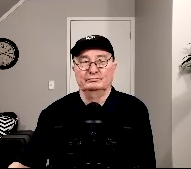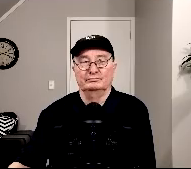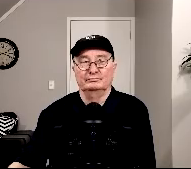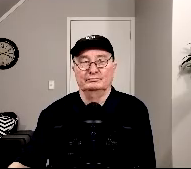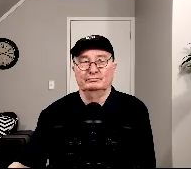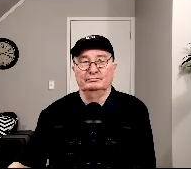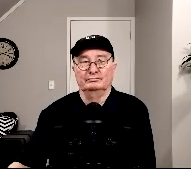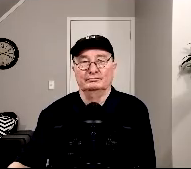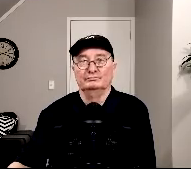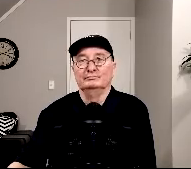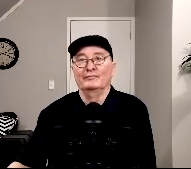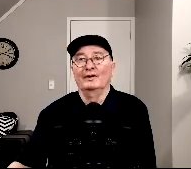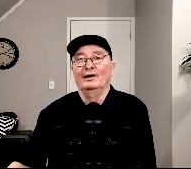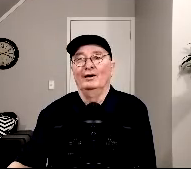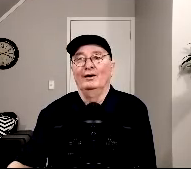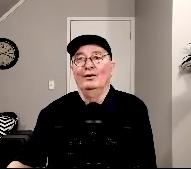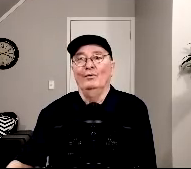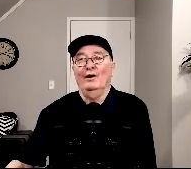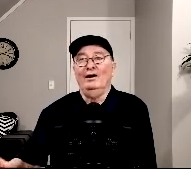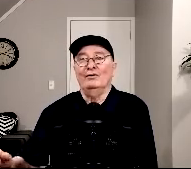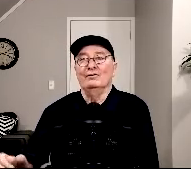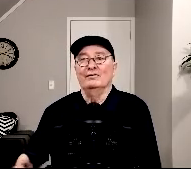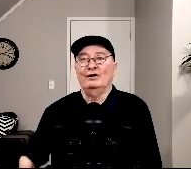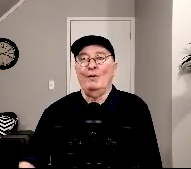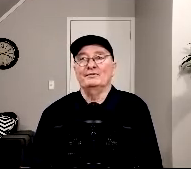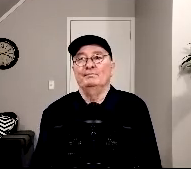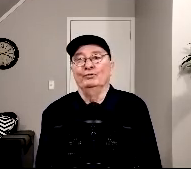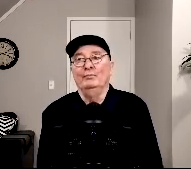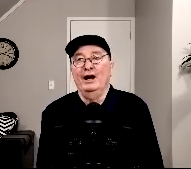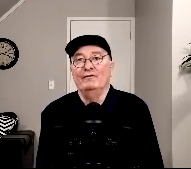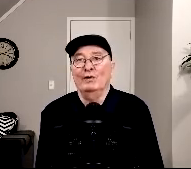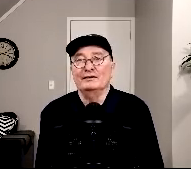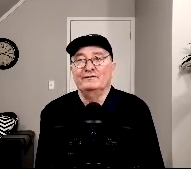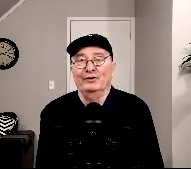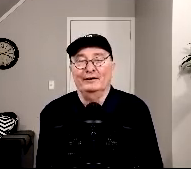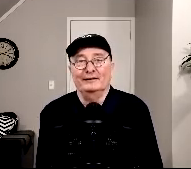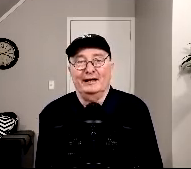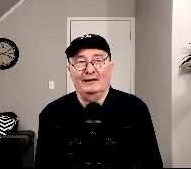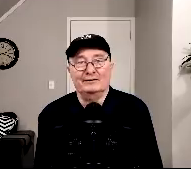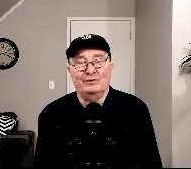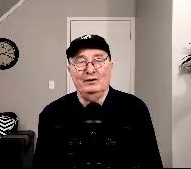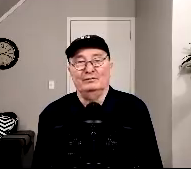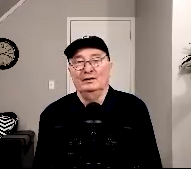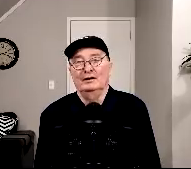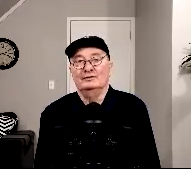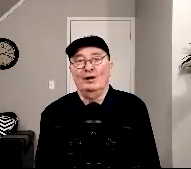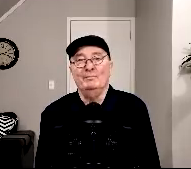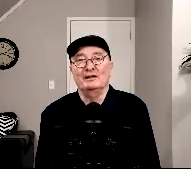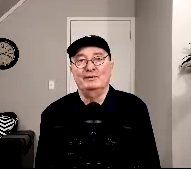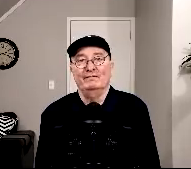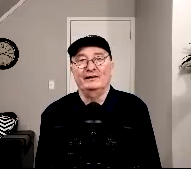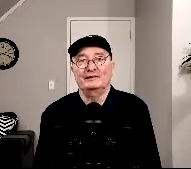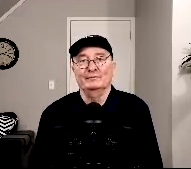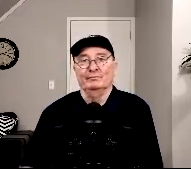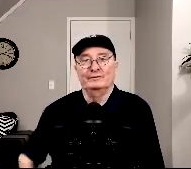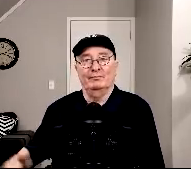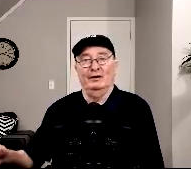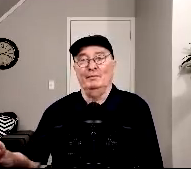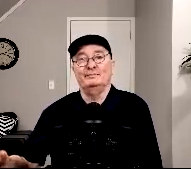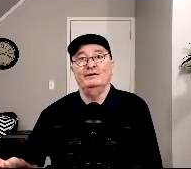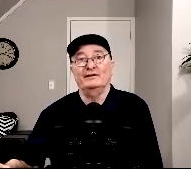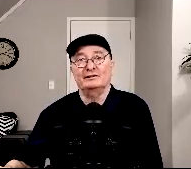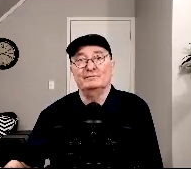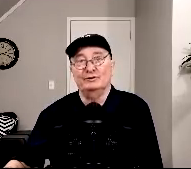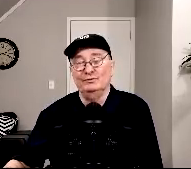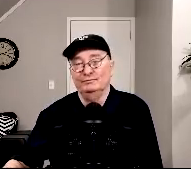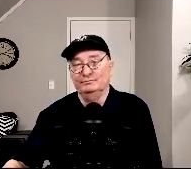because you didn't indicate or something like that. And then Wow, the cops pulled me over once for not indicating as well. So I must be a victim. I